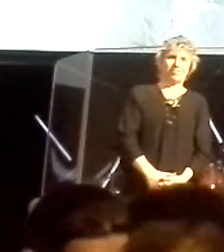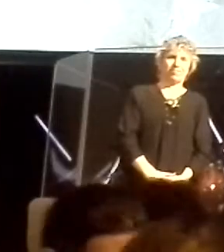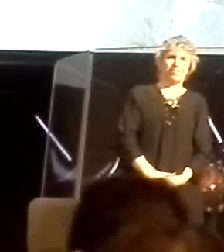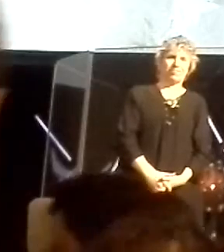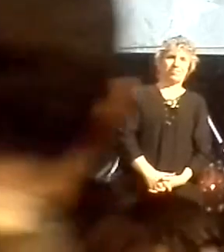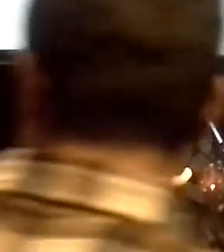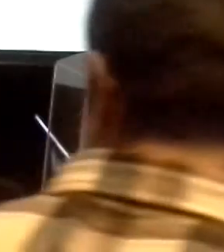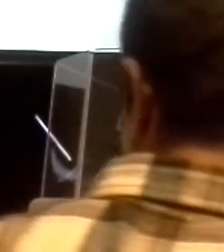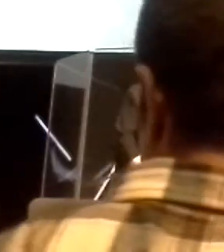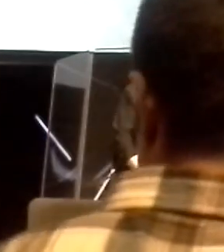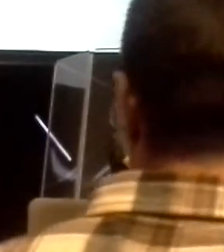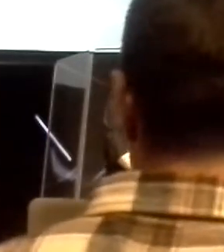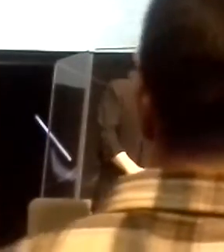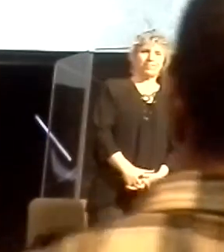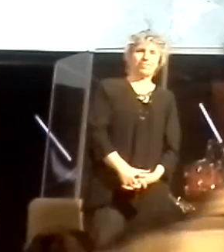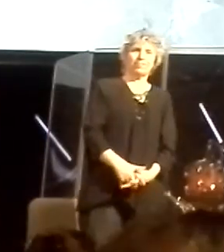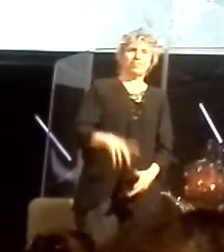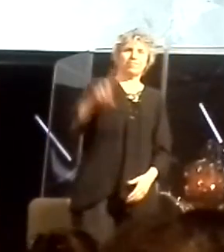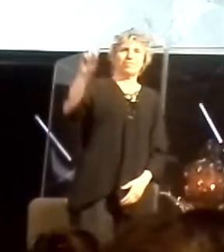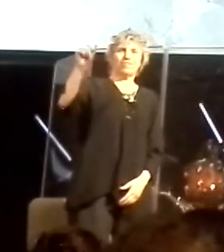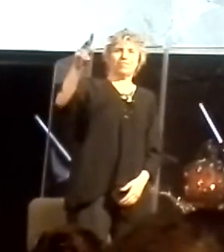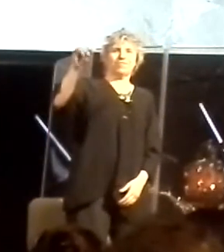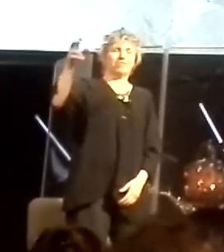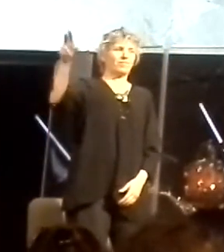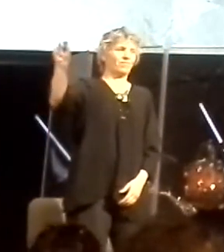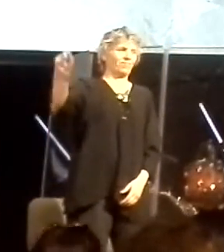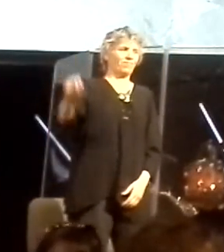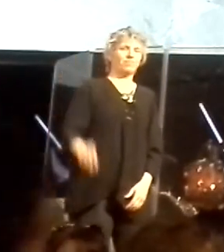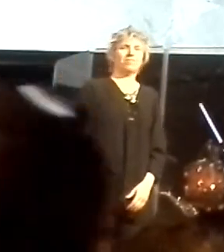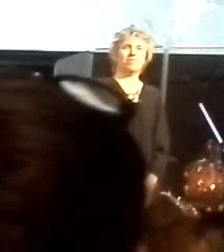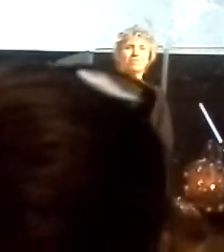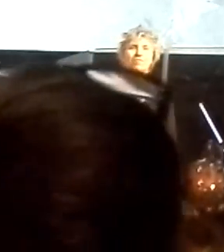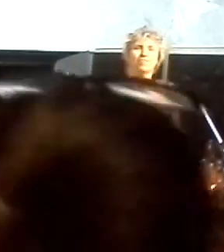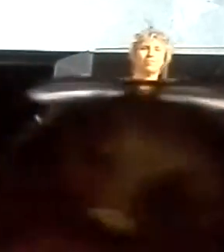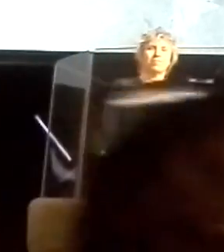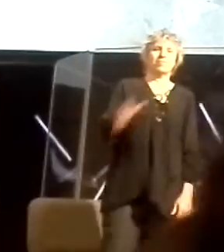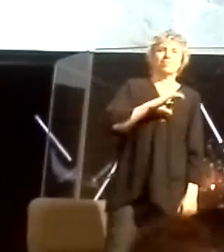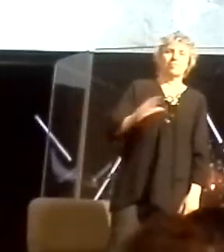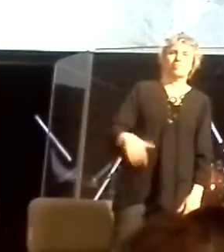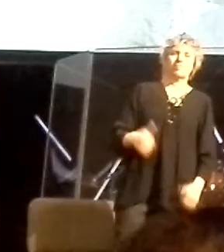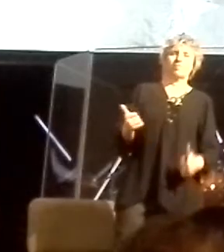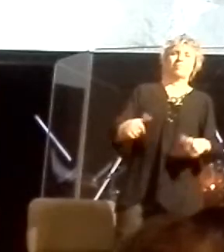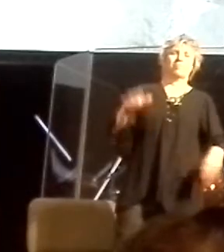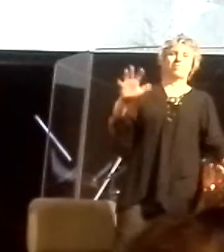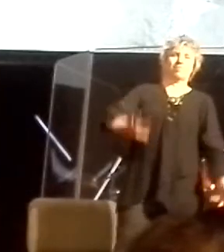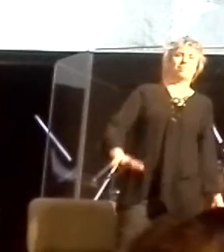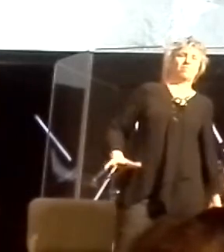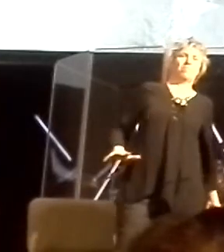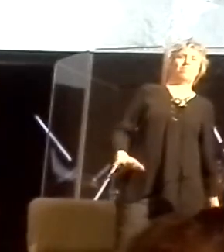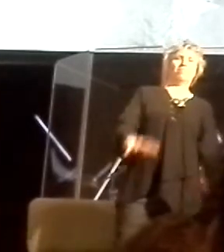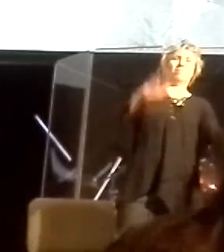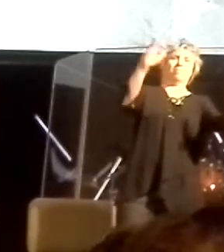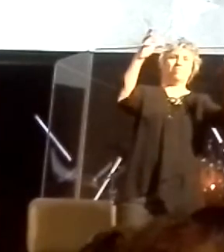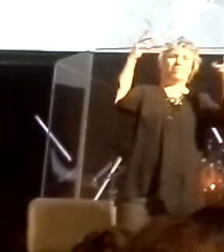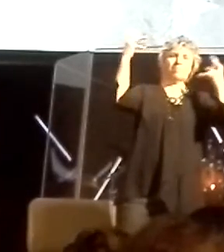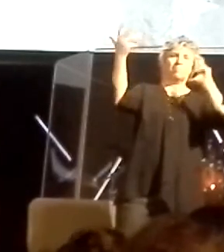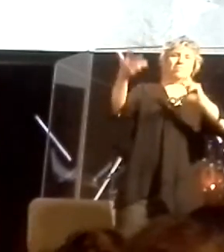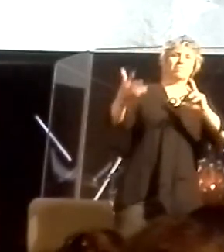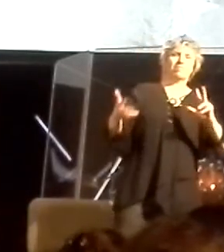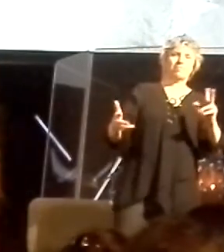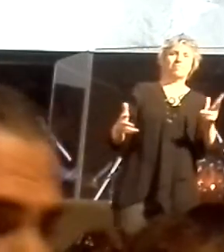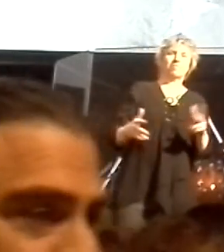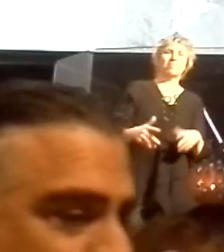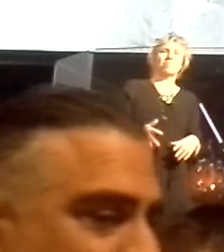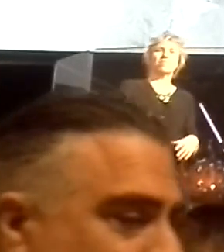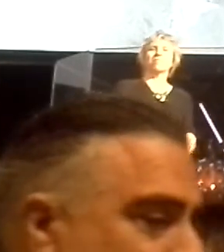Darren says, Before Christ, my life had no direction, no peace, and no sleep. When I accepted Him, I